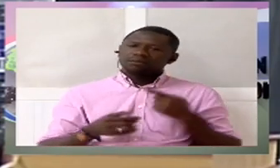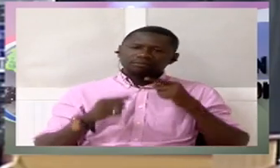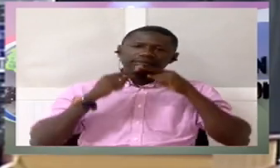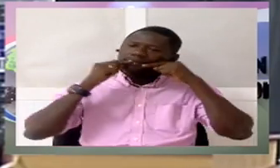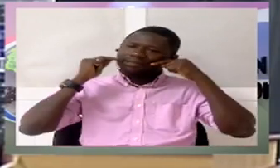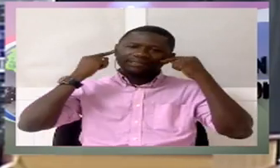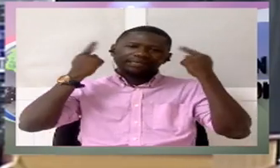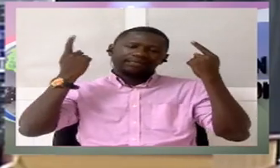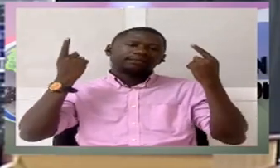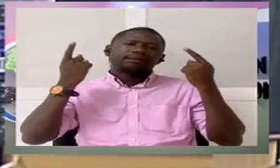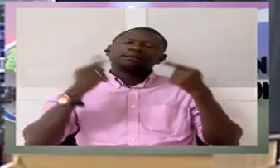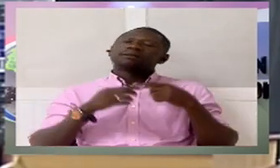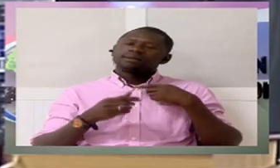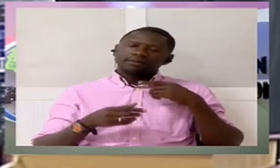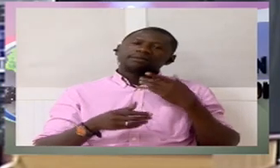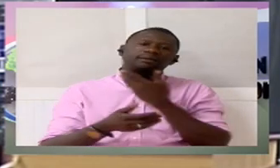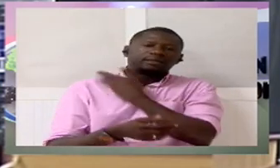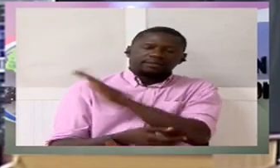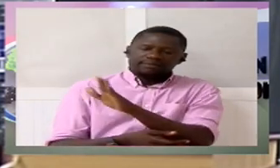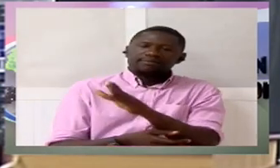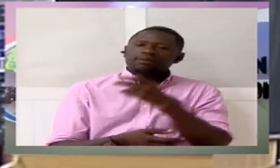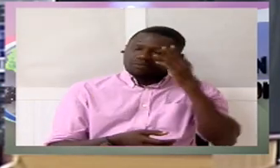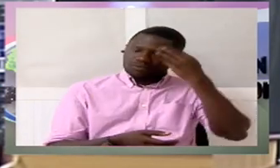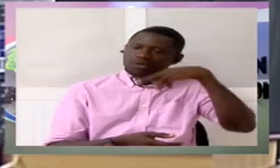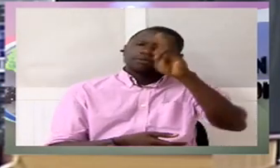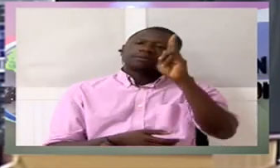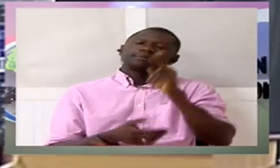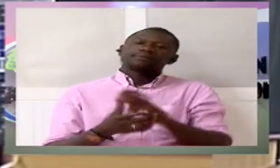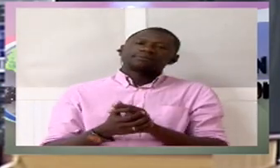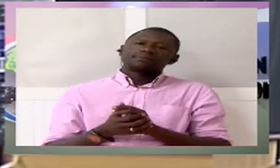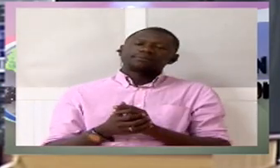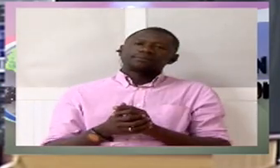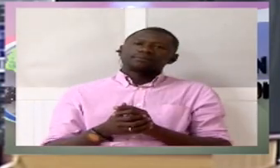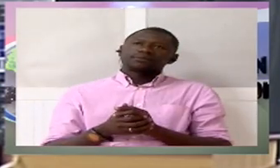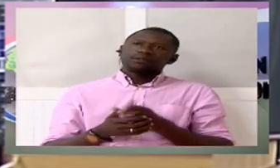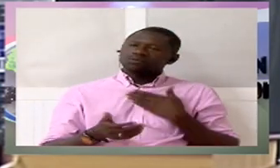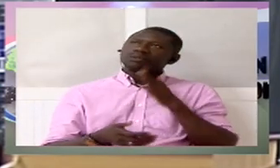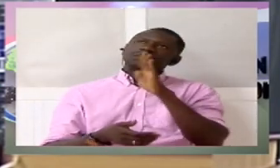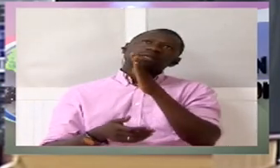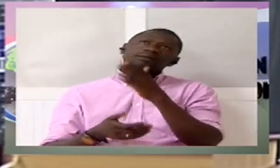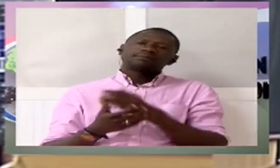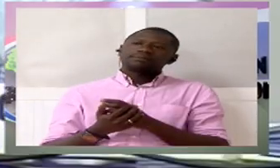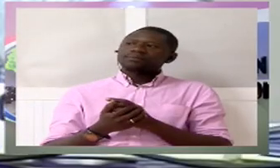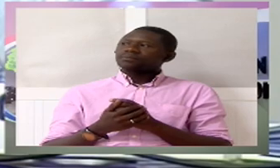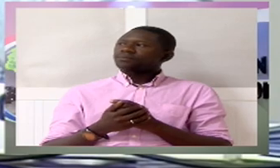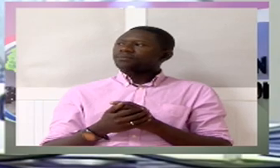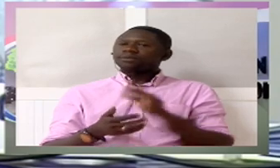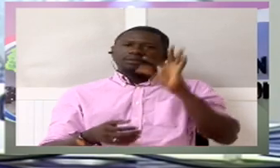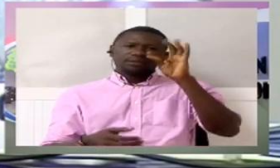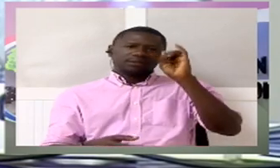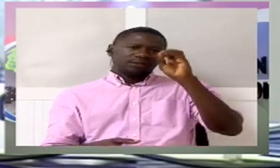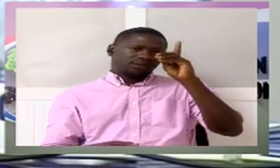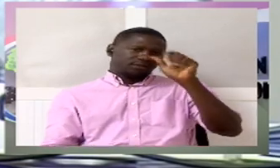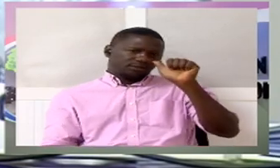He smiled. Then I left and went away. I was there. Tida, yeah. At